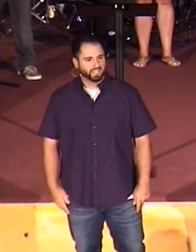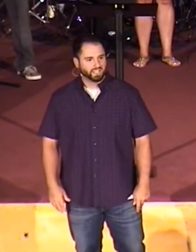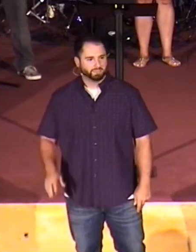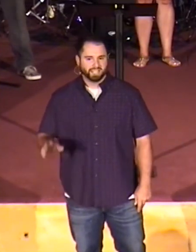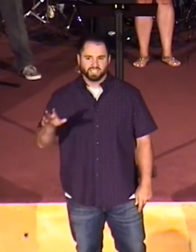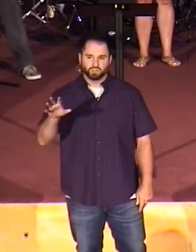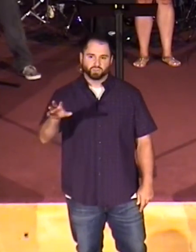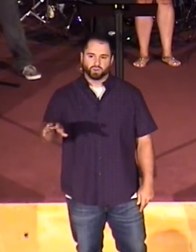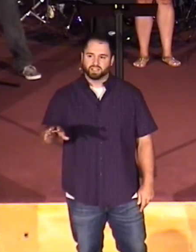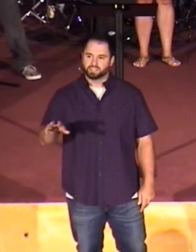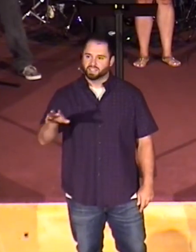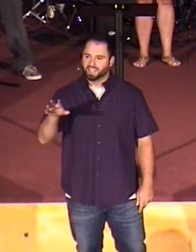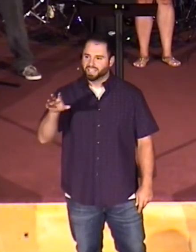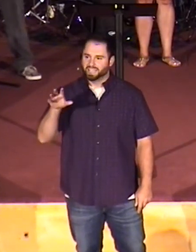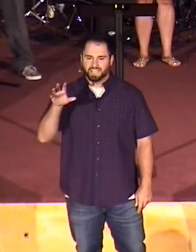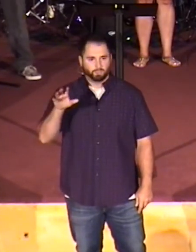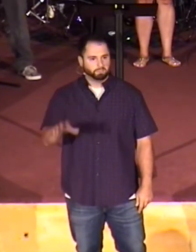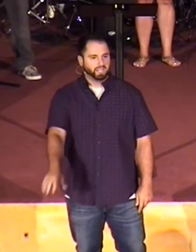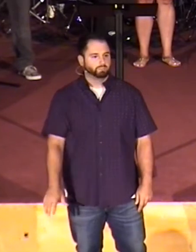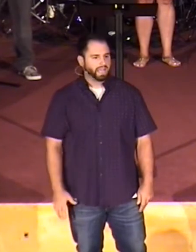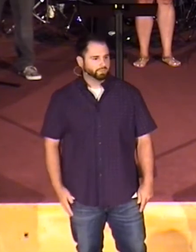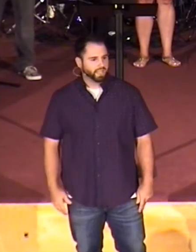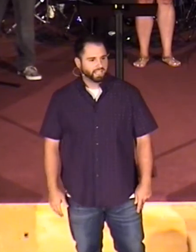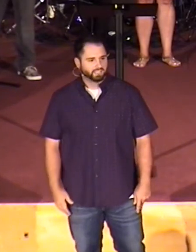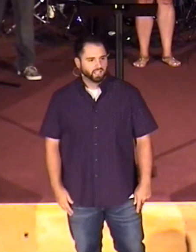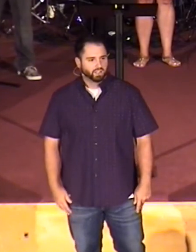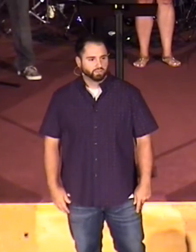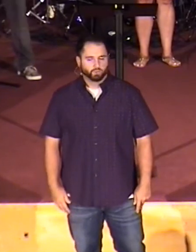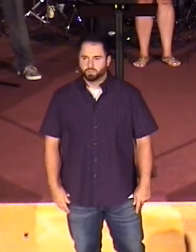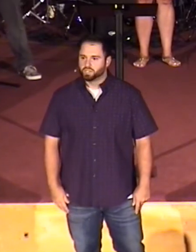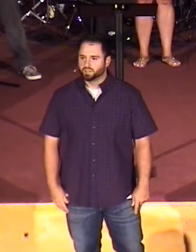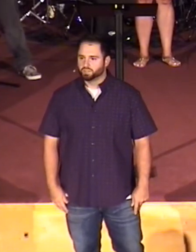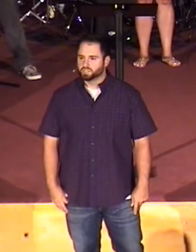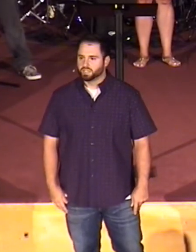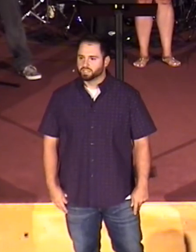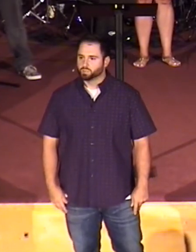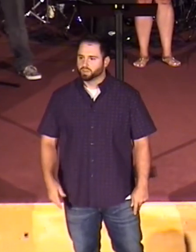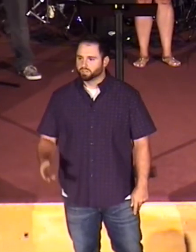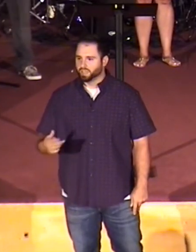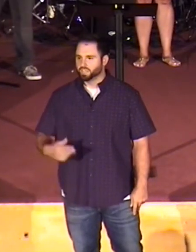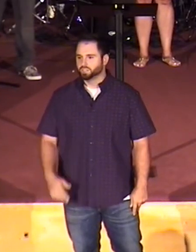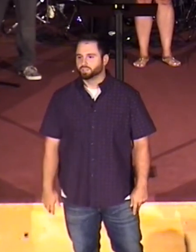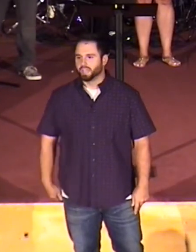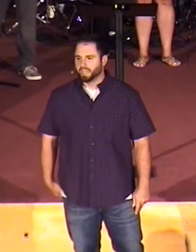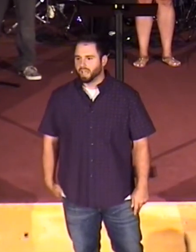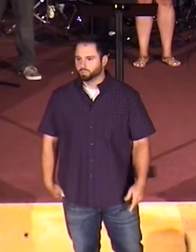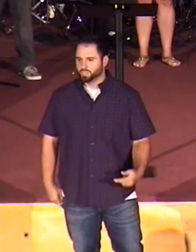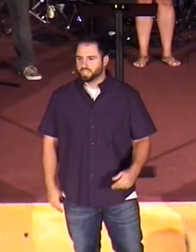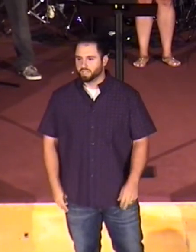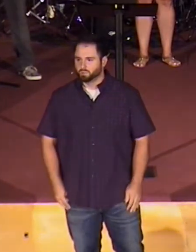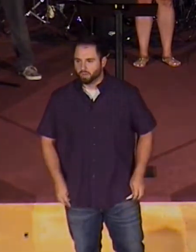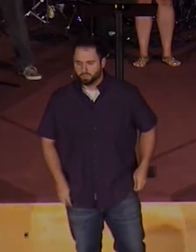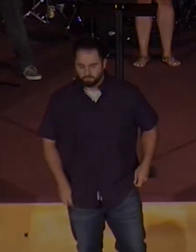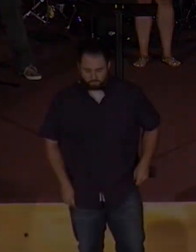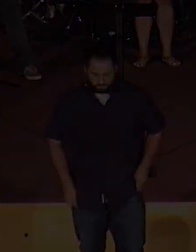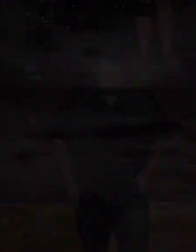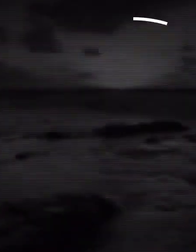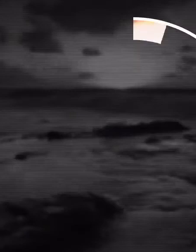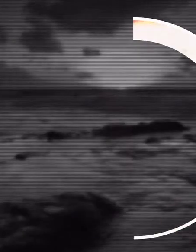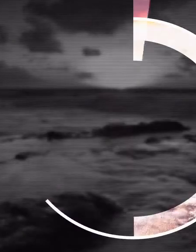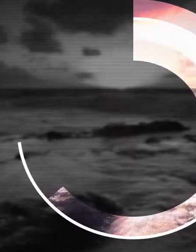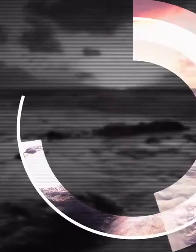their sin, placing your trust in him, and being baptized for the remission of your sins. We're going to invite you to do that now. Would you stand and pray with me?